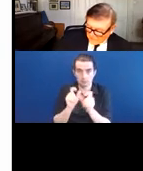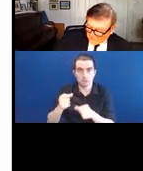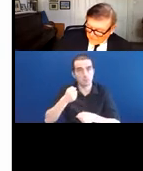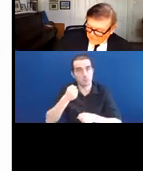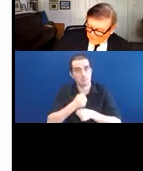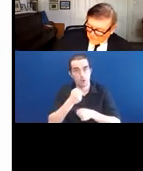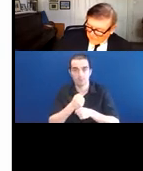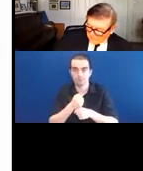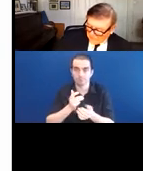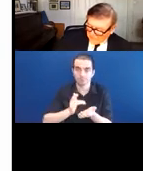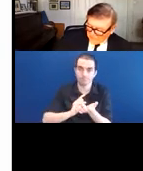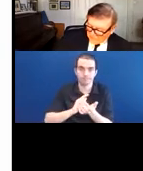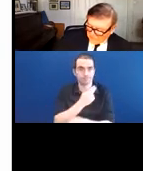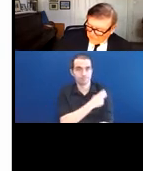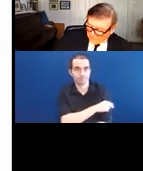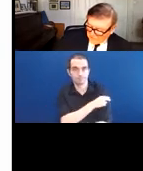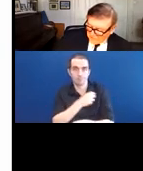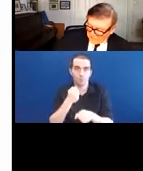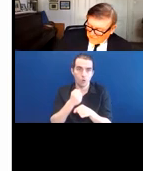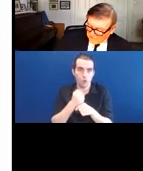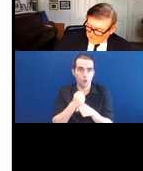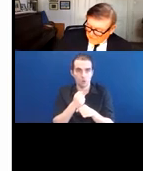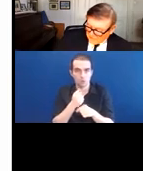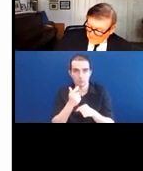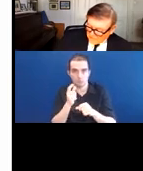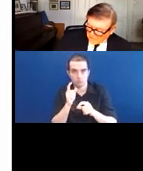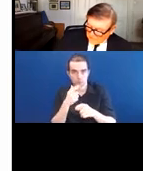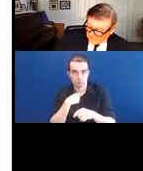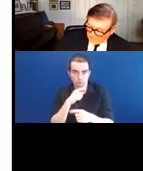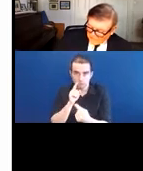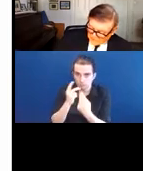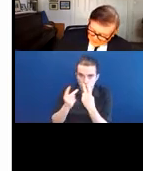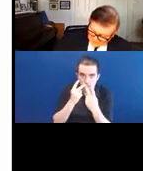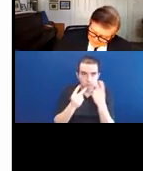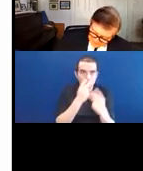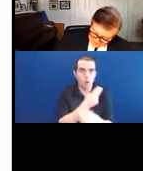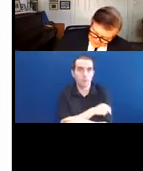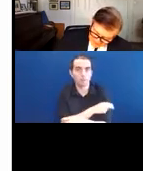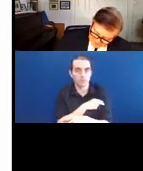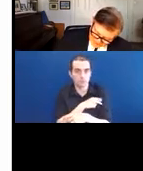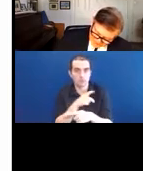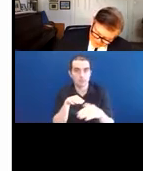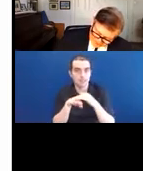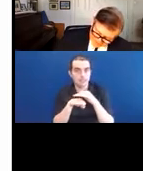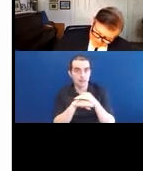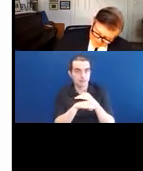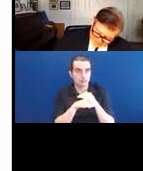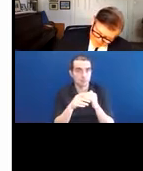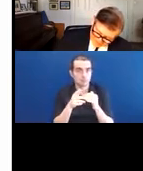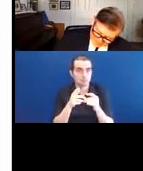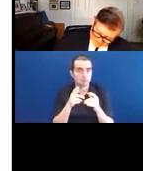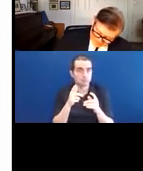impairments is not there. Government should employ sign language interpreters, at least at referral healthcare centres.